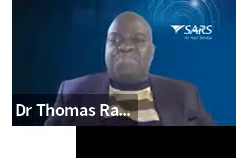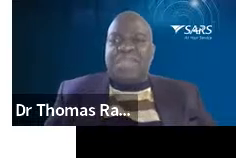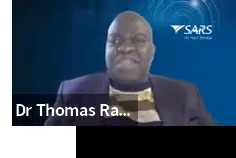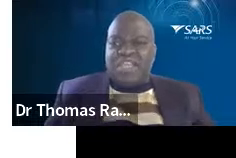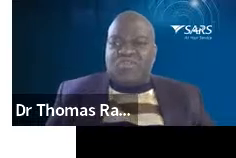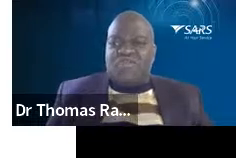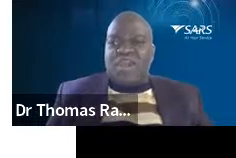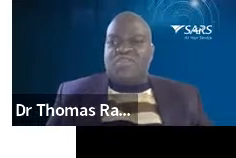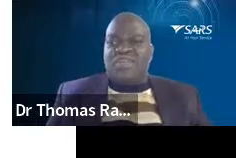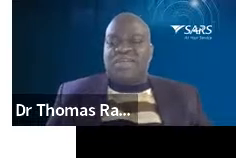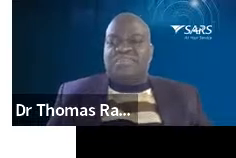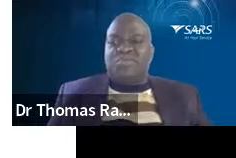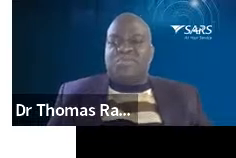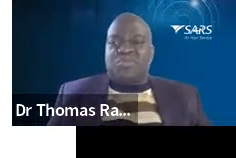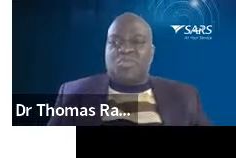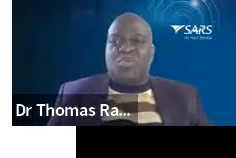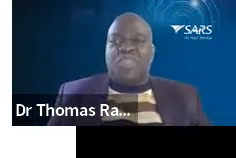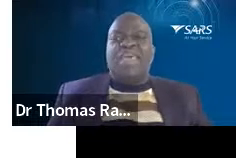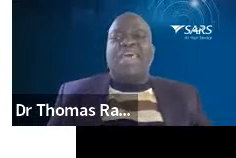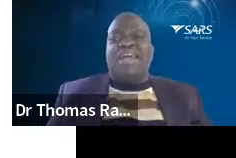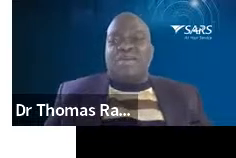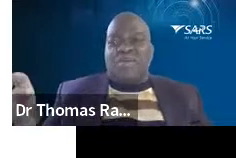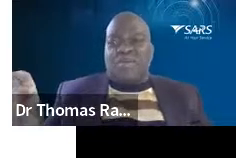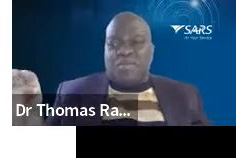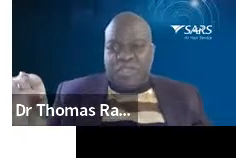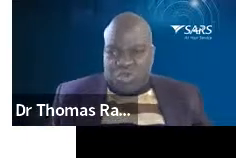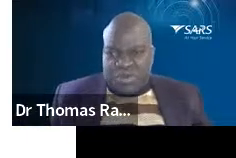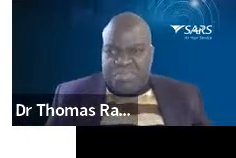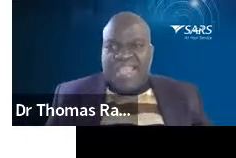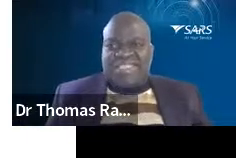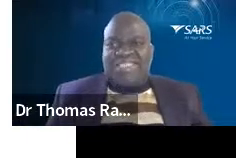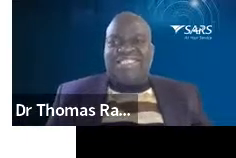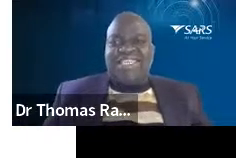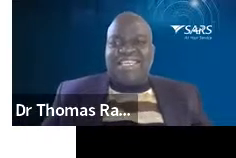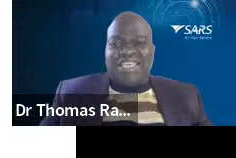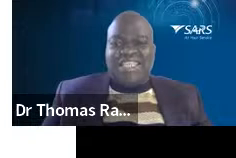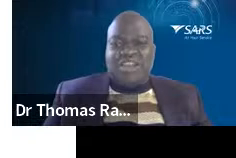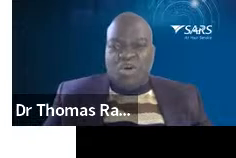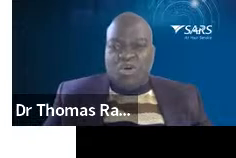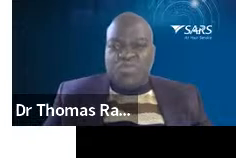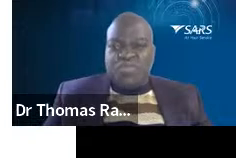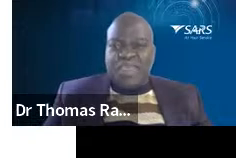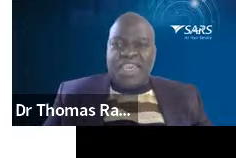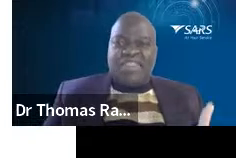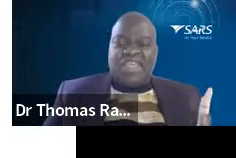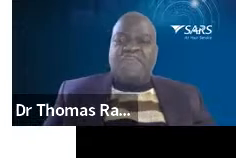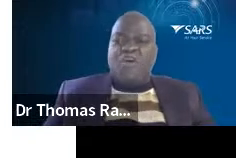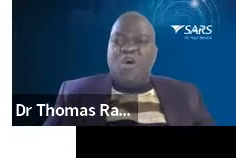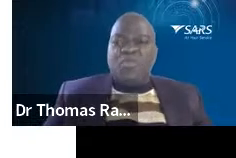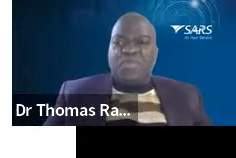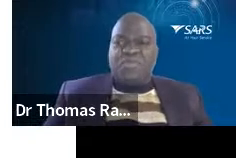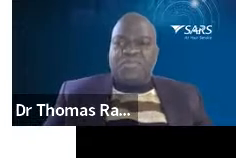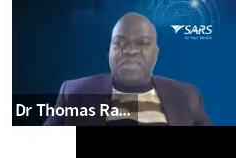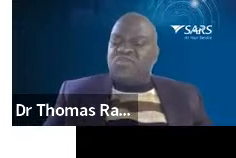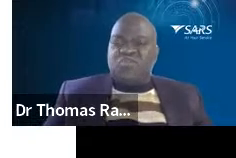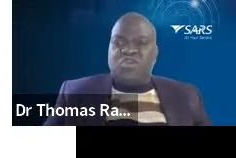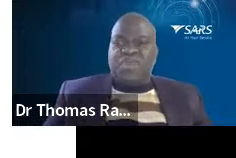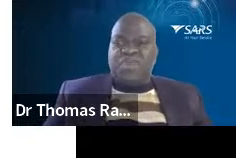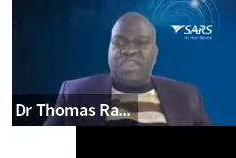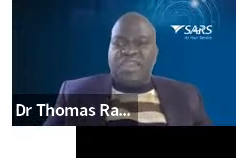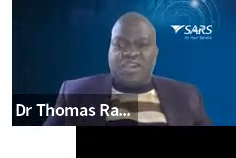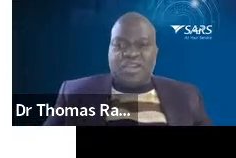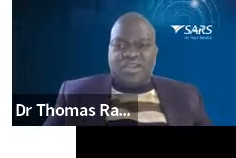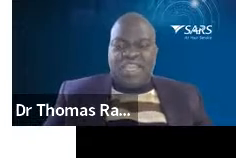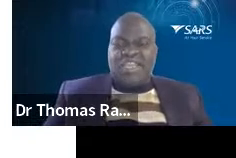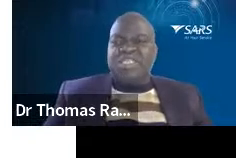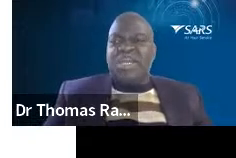timelines, periods of what you are supposed to do, we should be based it in the law. And therefore, there should not